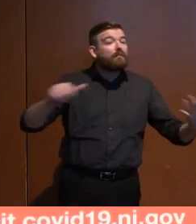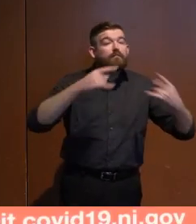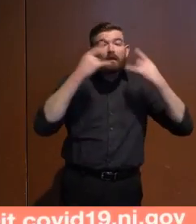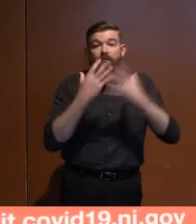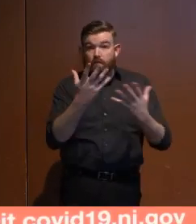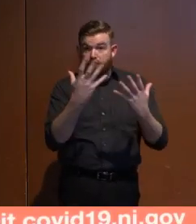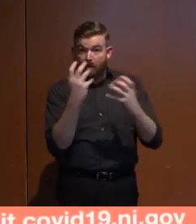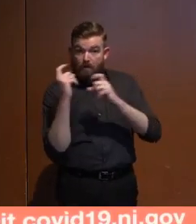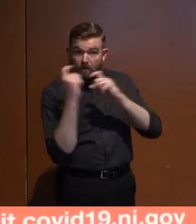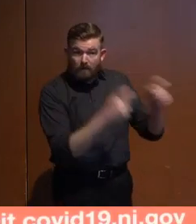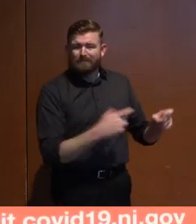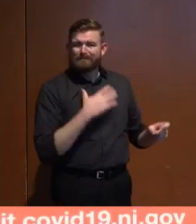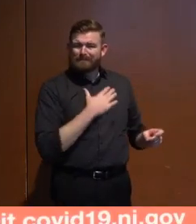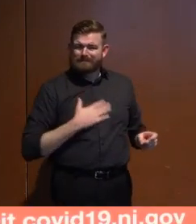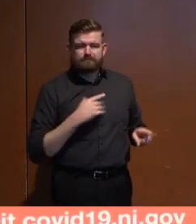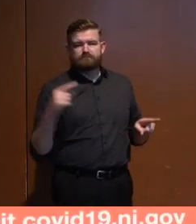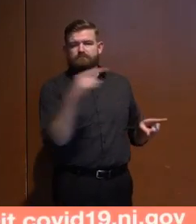please go to